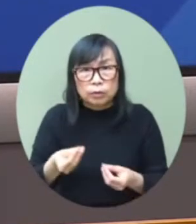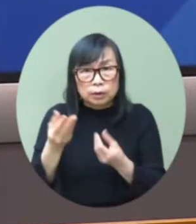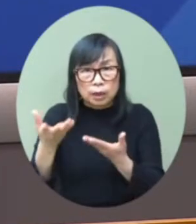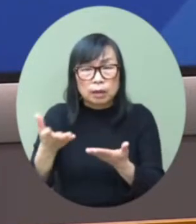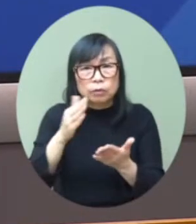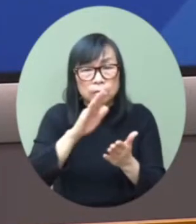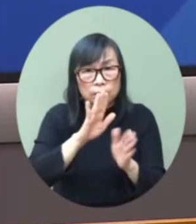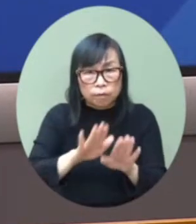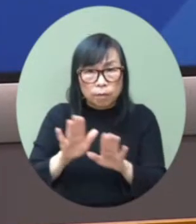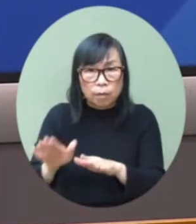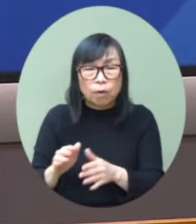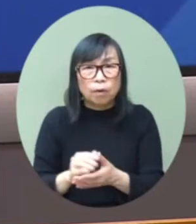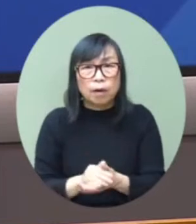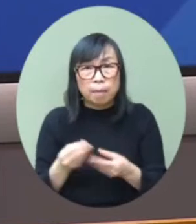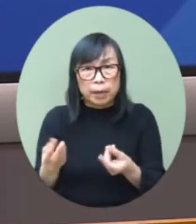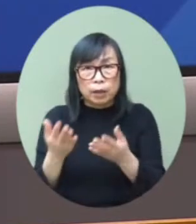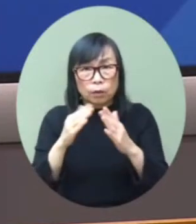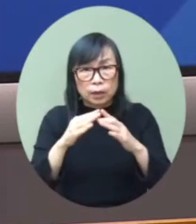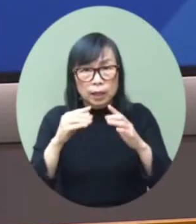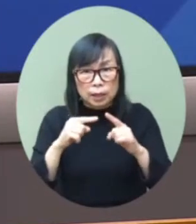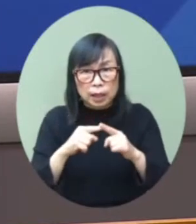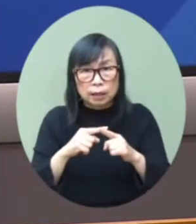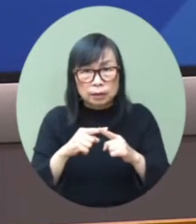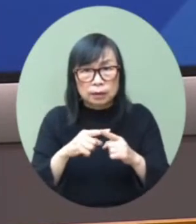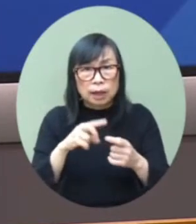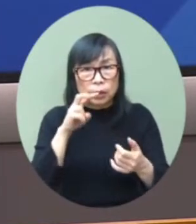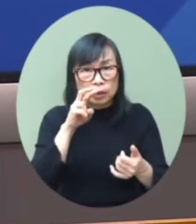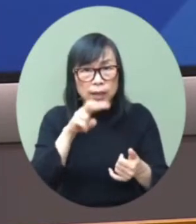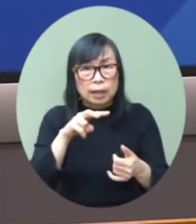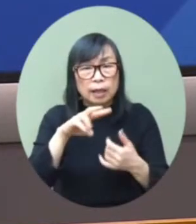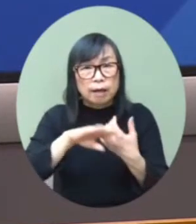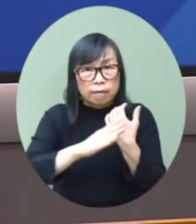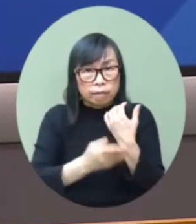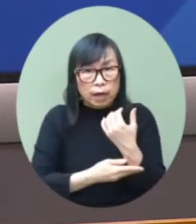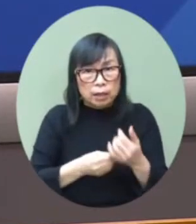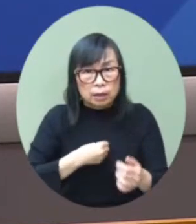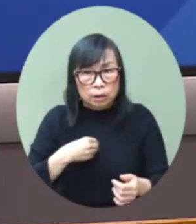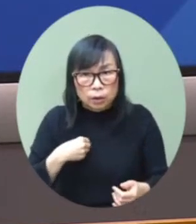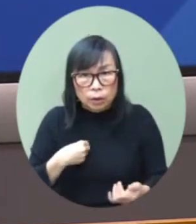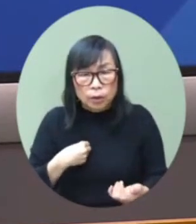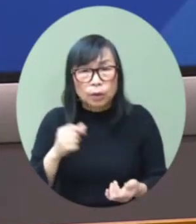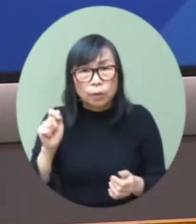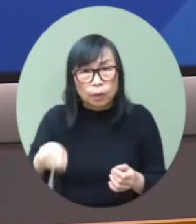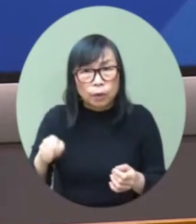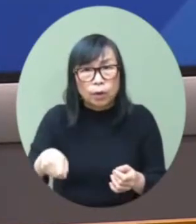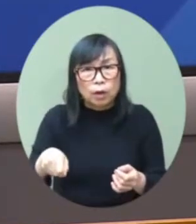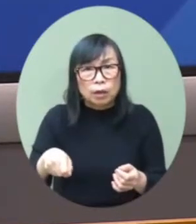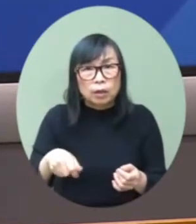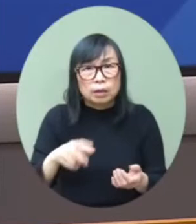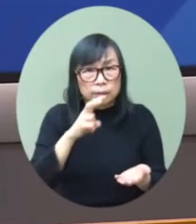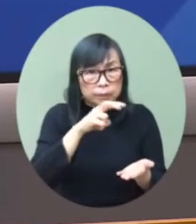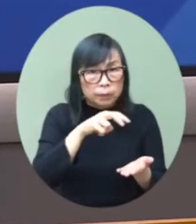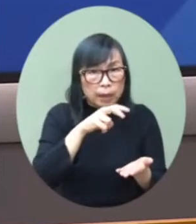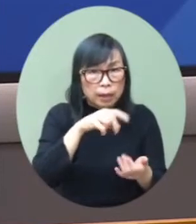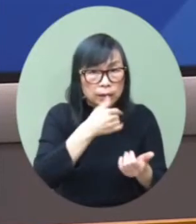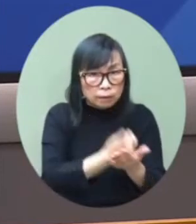public mortuary, start providing this service on Saturday, so that the next of kin can meet with